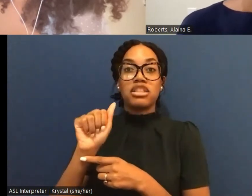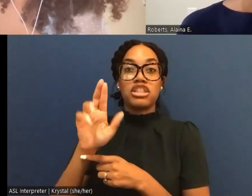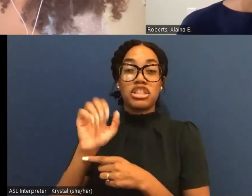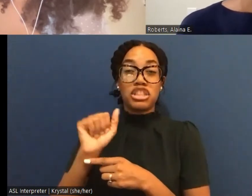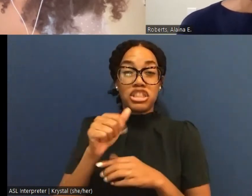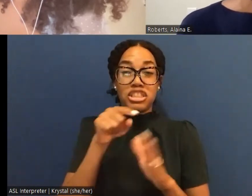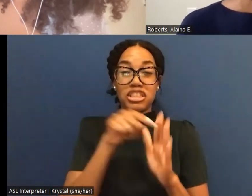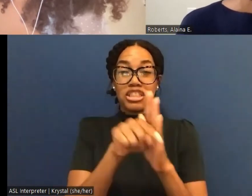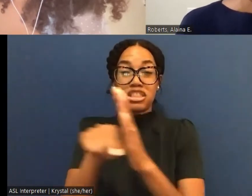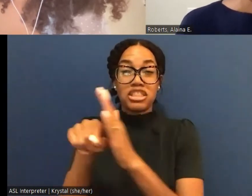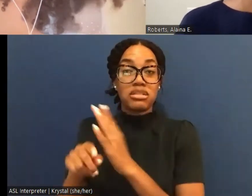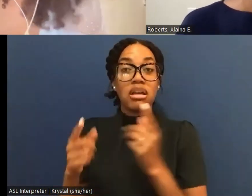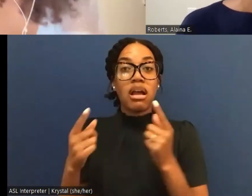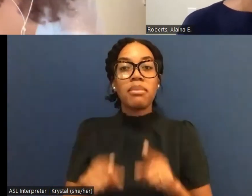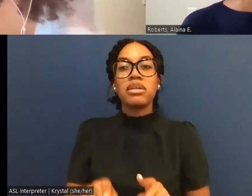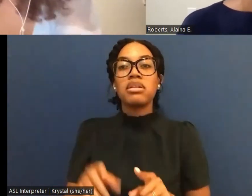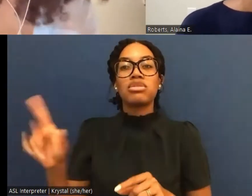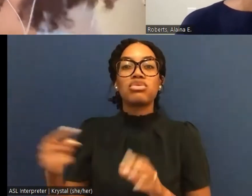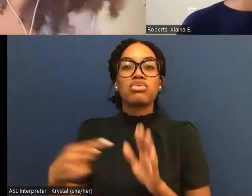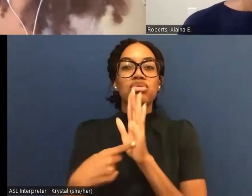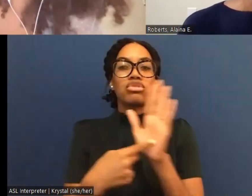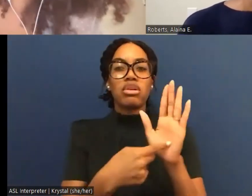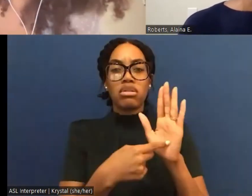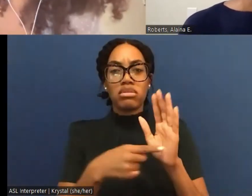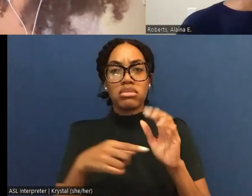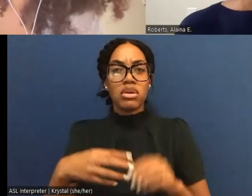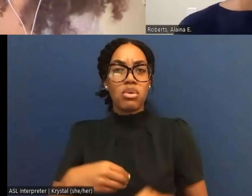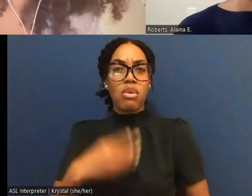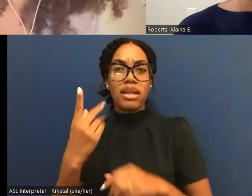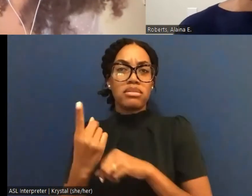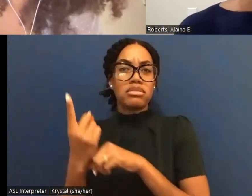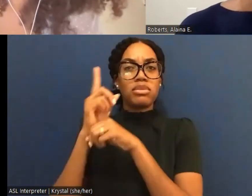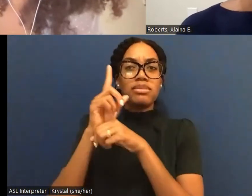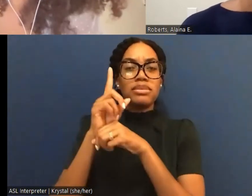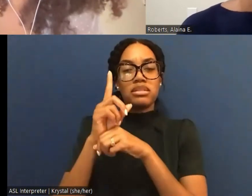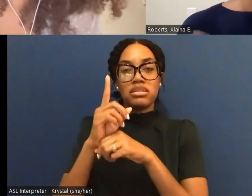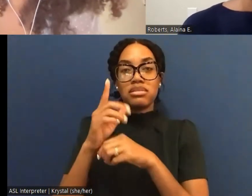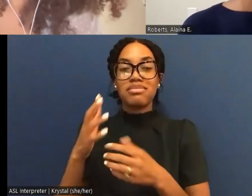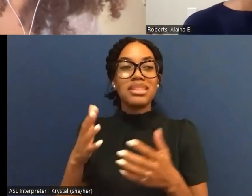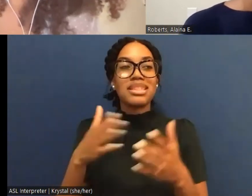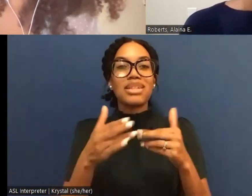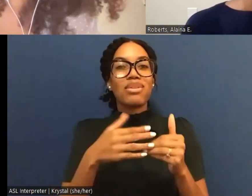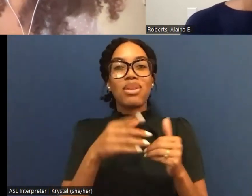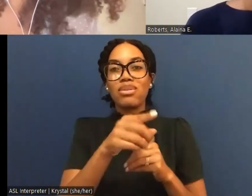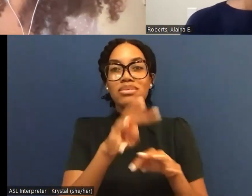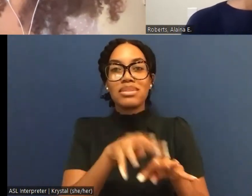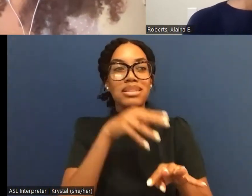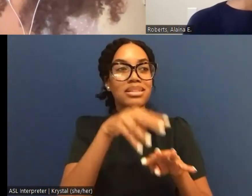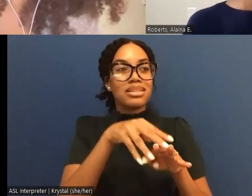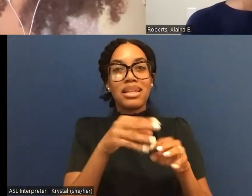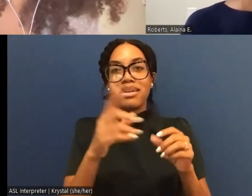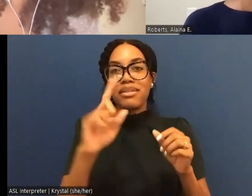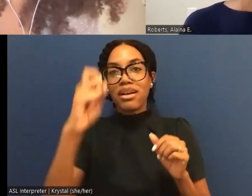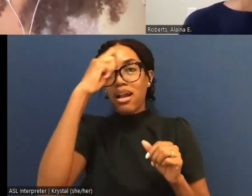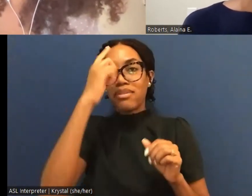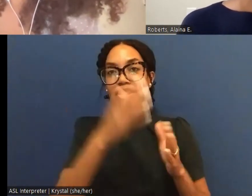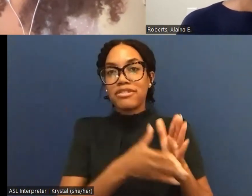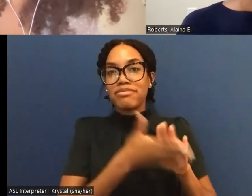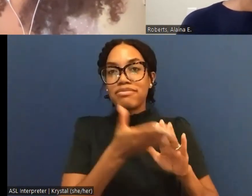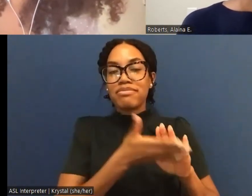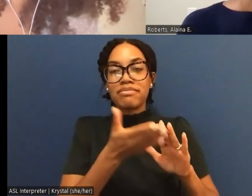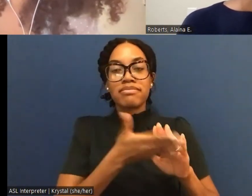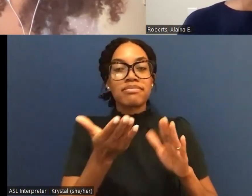supremacy is now the law of the land. So even though this place was formerly under Native governance, even though formerly the federal government was ensuring that there